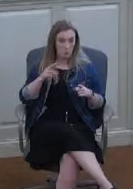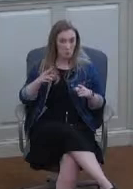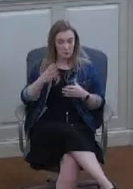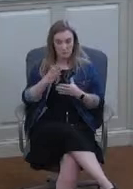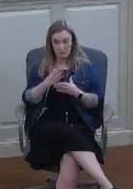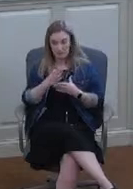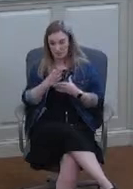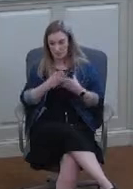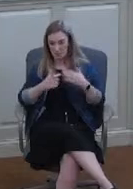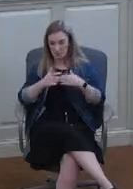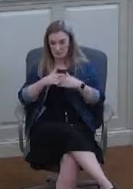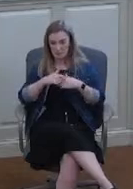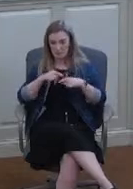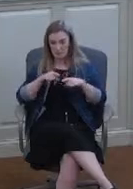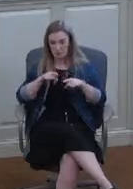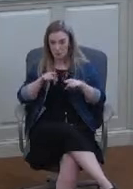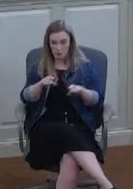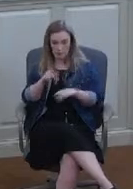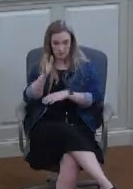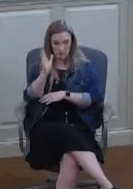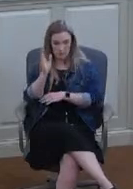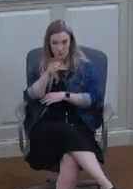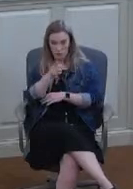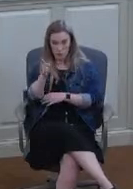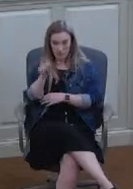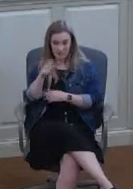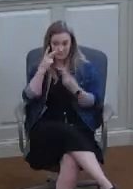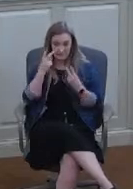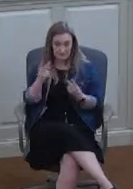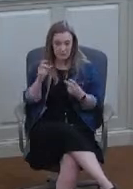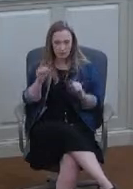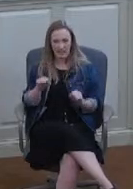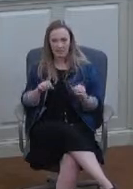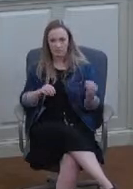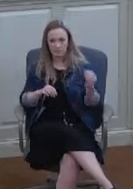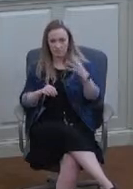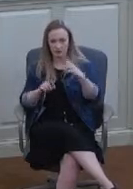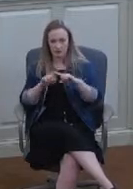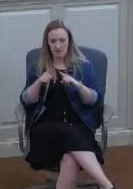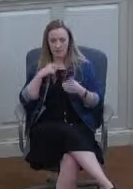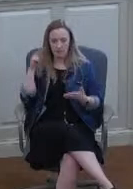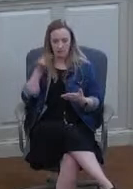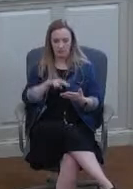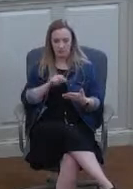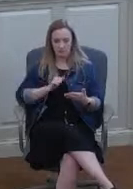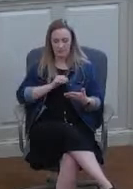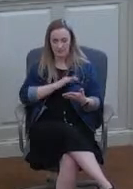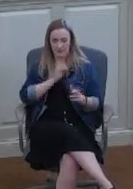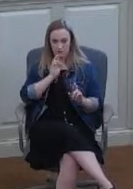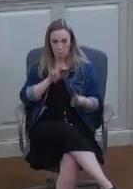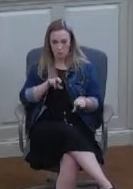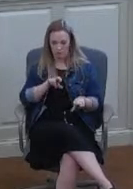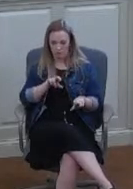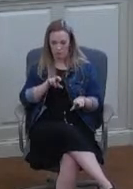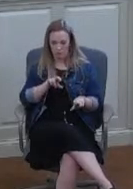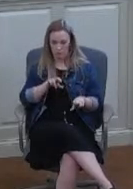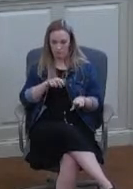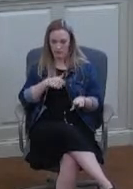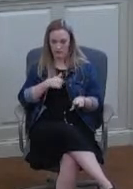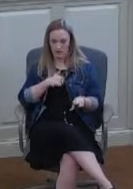point during this meeting we need them, we can put them up there. But I'm going to just refer to the staff report, and I'm going to actually do